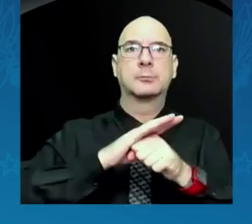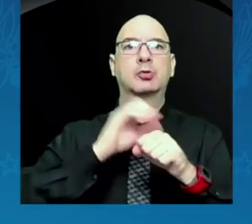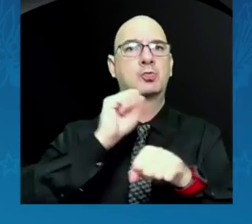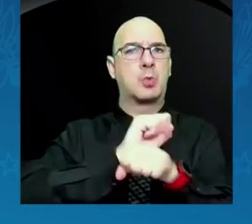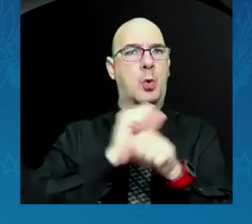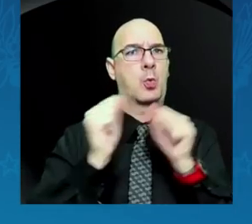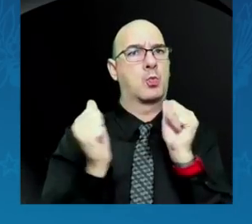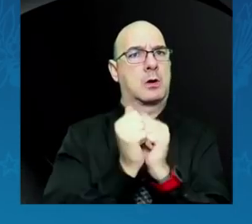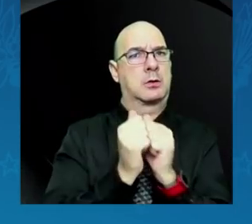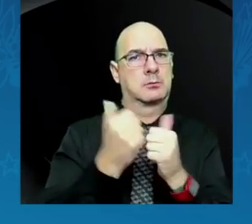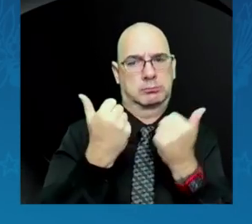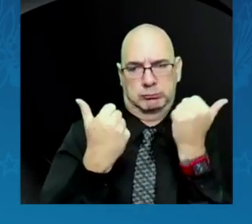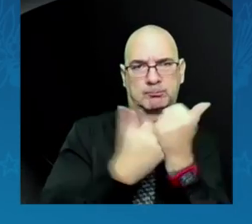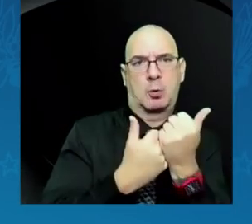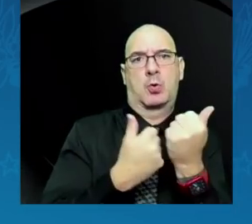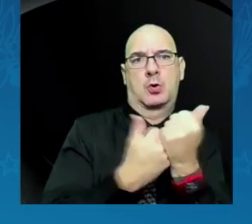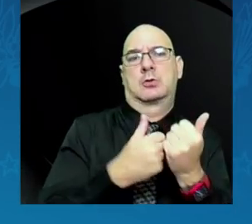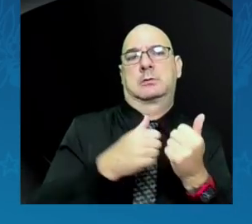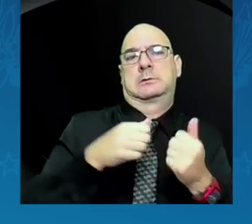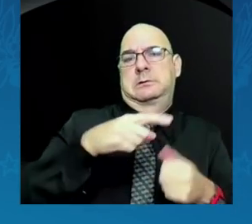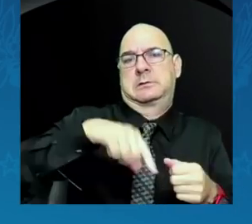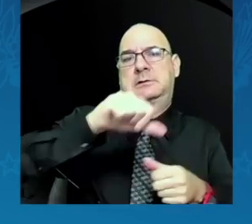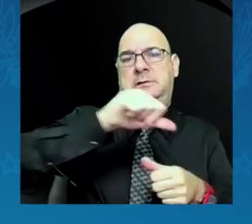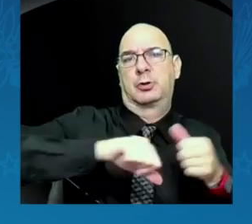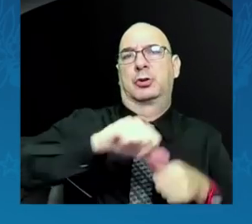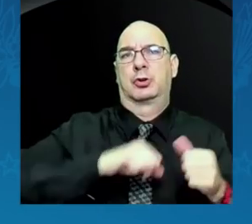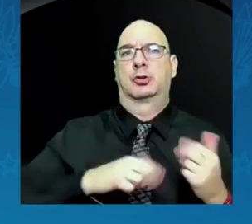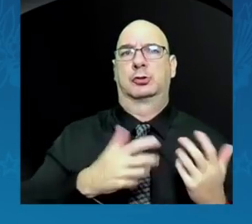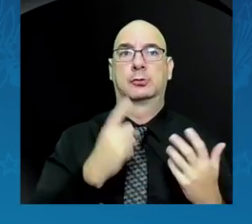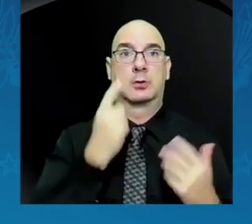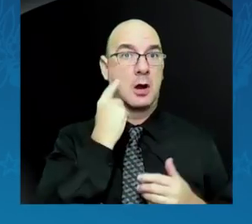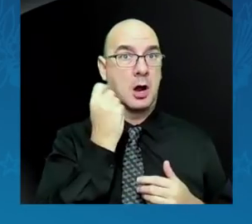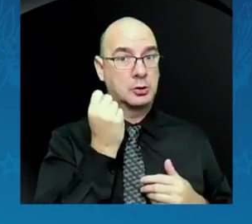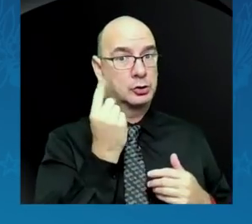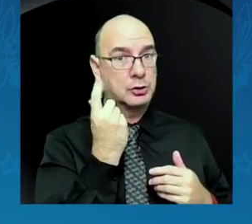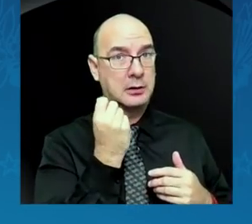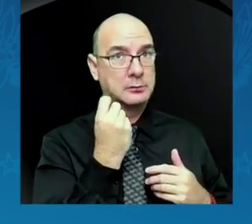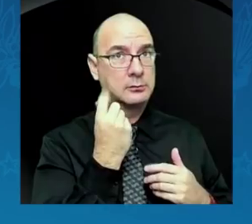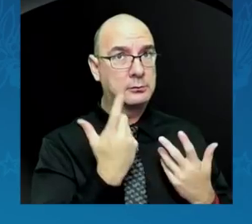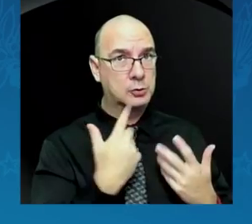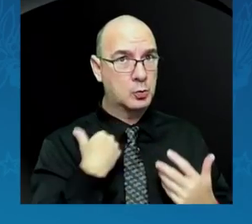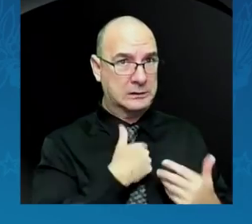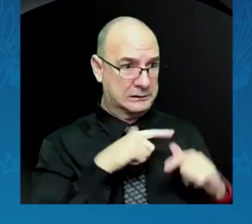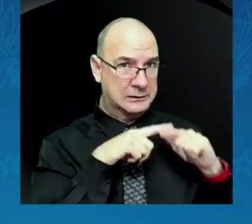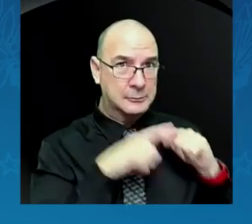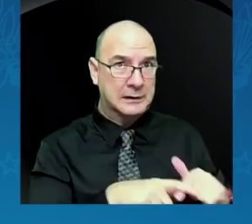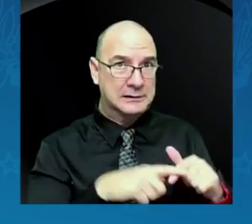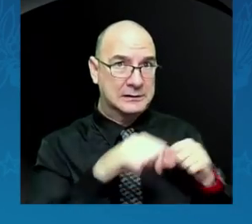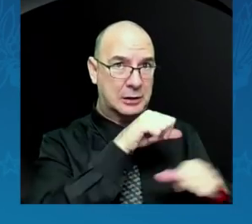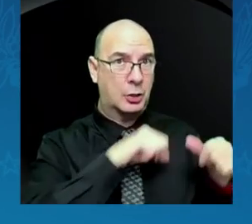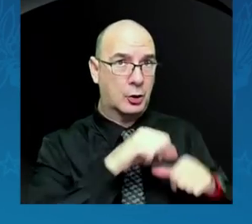other, understanding, again, the interdependence and interconnection that we have.